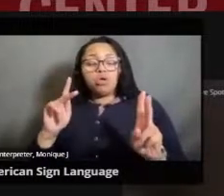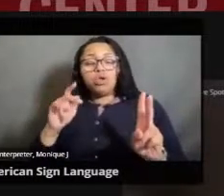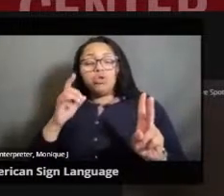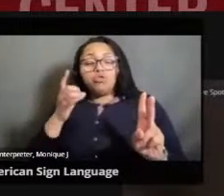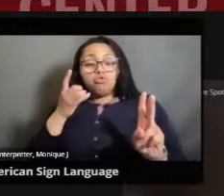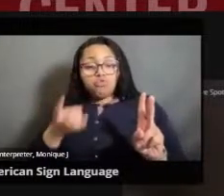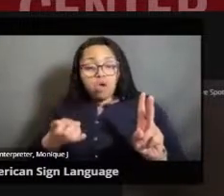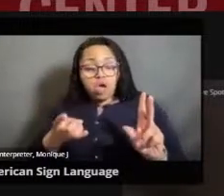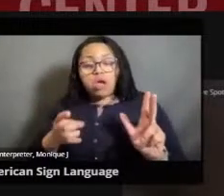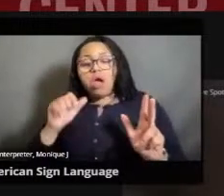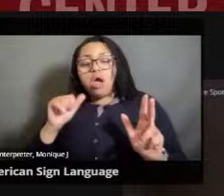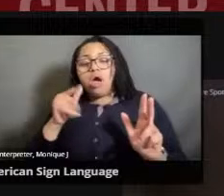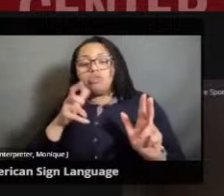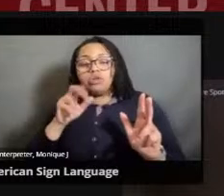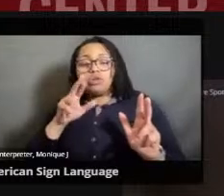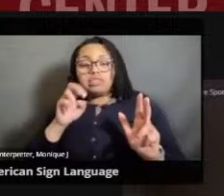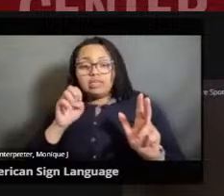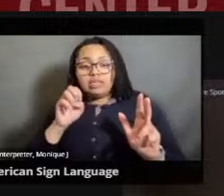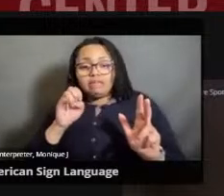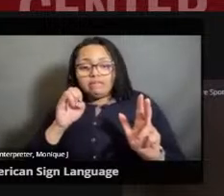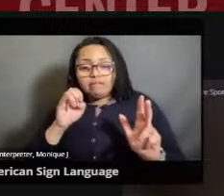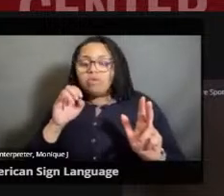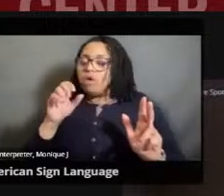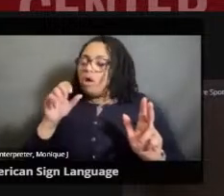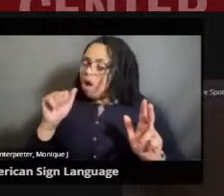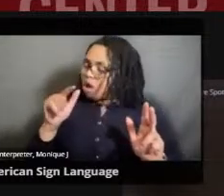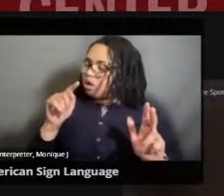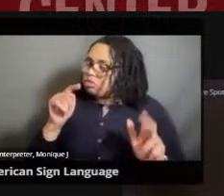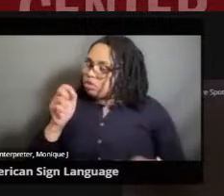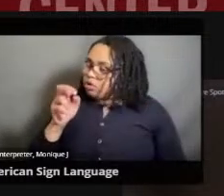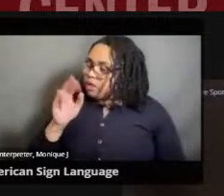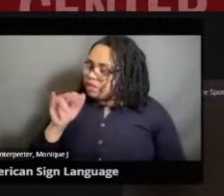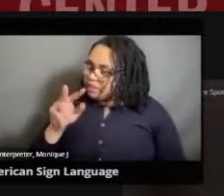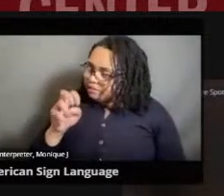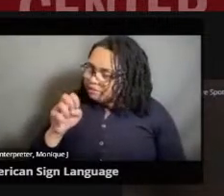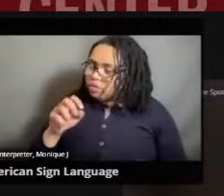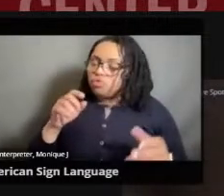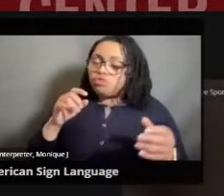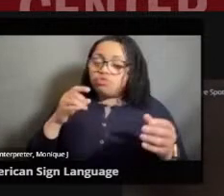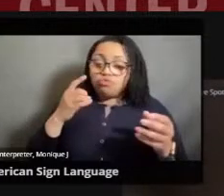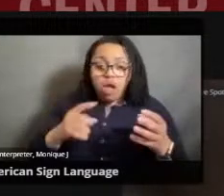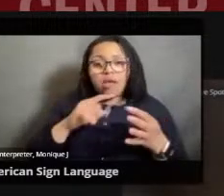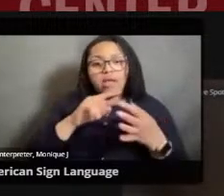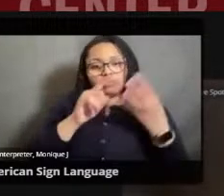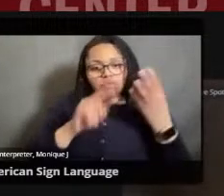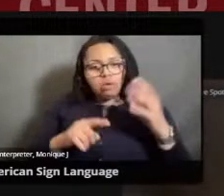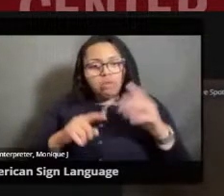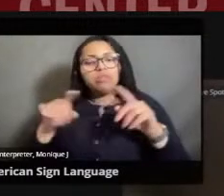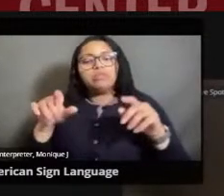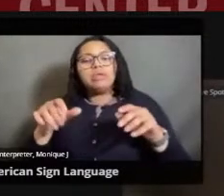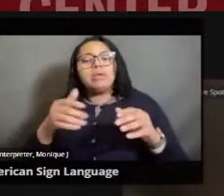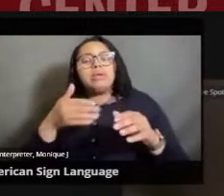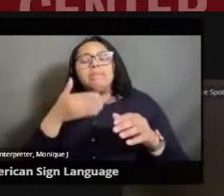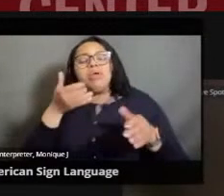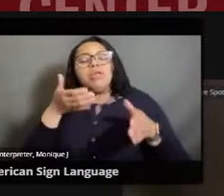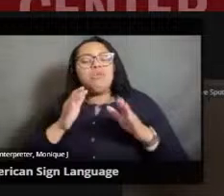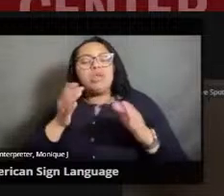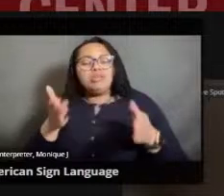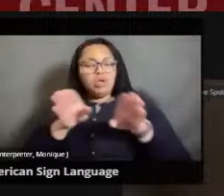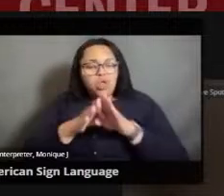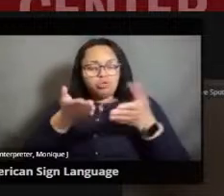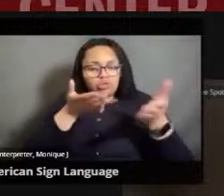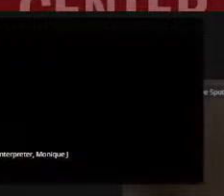culminate in inspirational humanitarian messages. No better way than to close out this service. Let's hear the song.